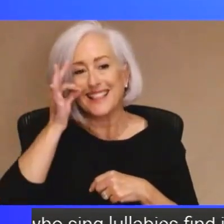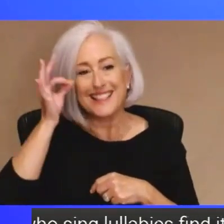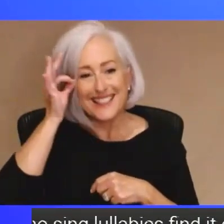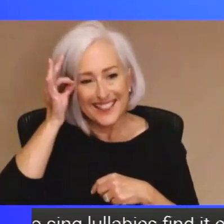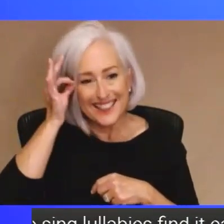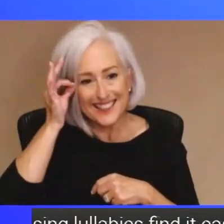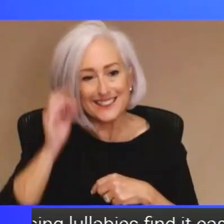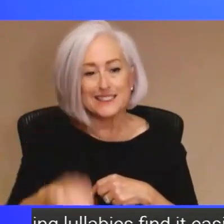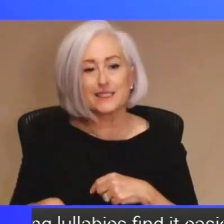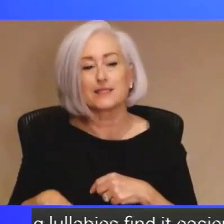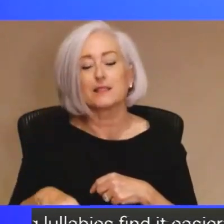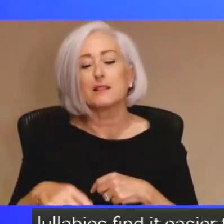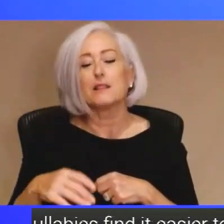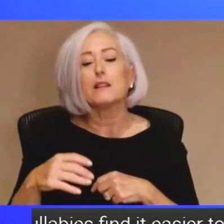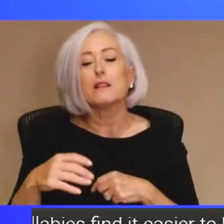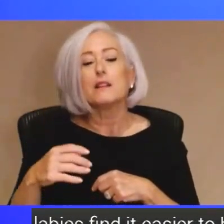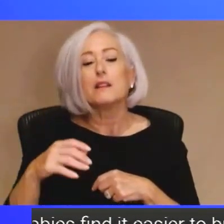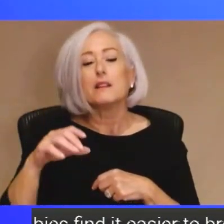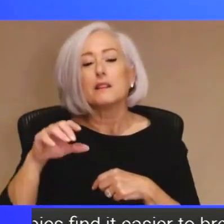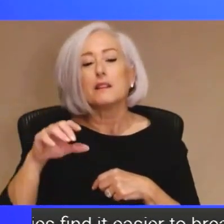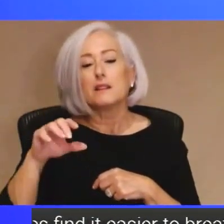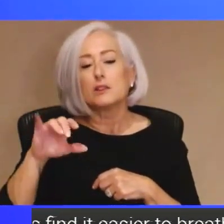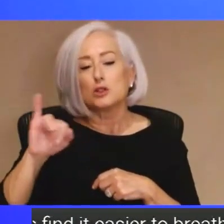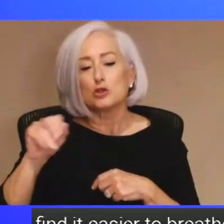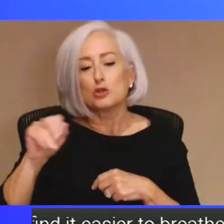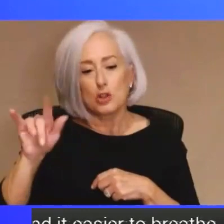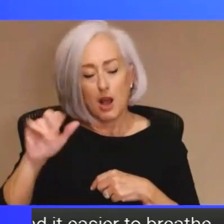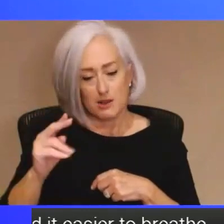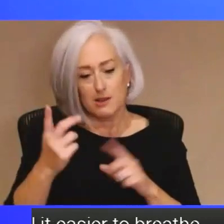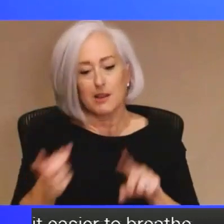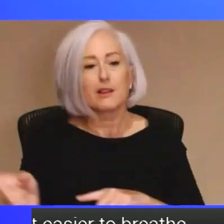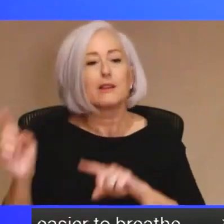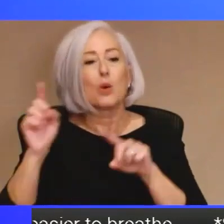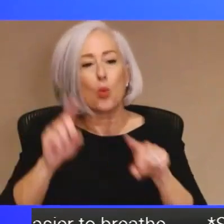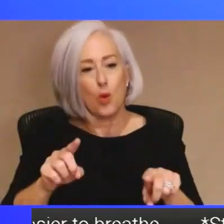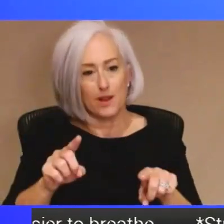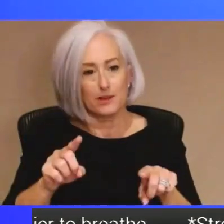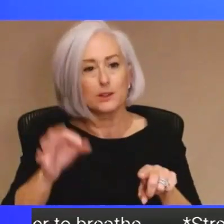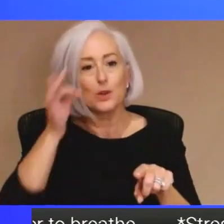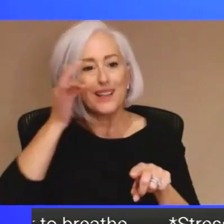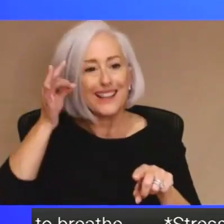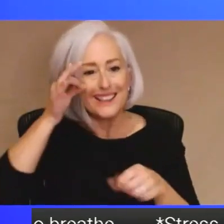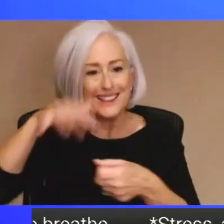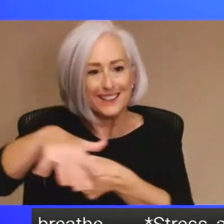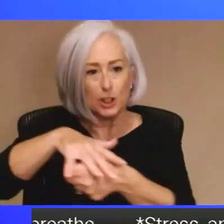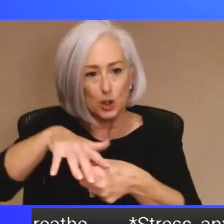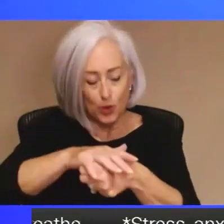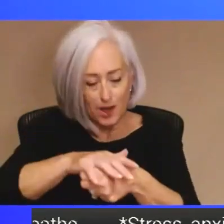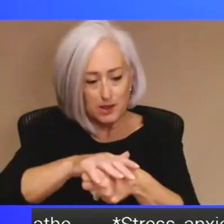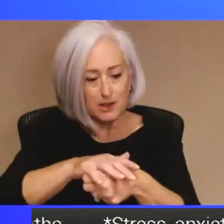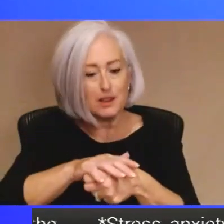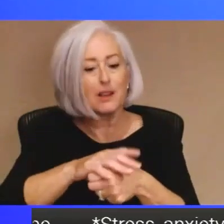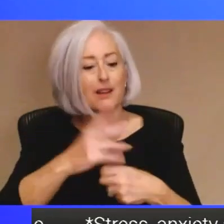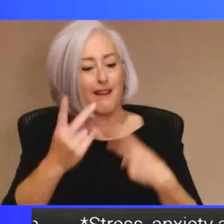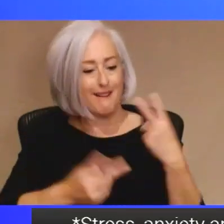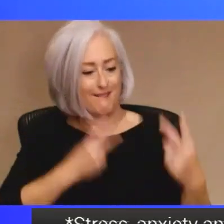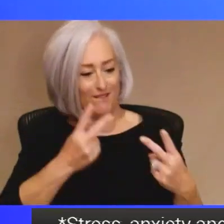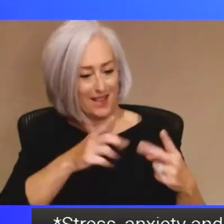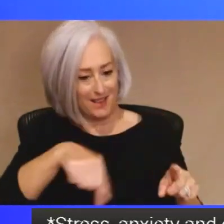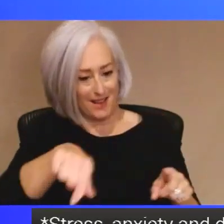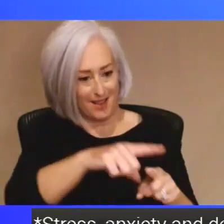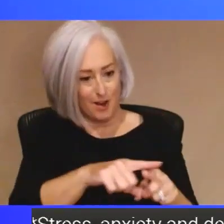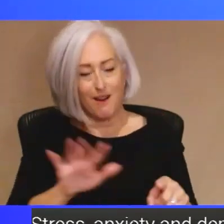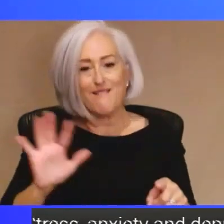the Pima Indian Reservation, and of the 10,000 Pimas, he found five who were diabetic. If you go there now in